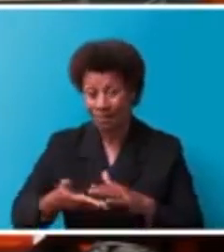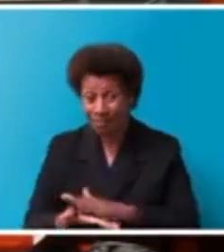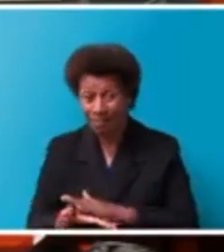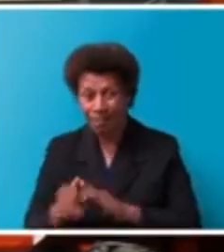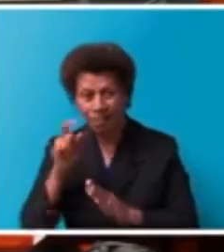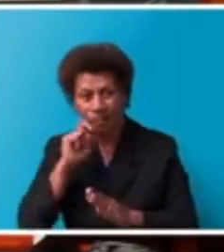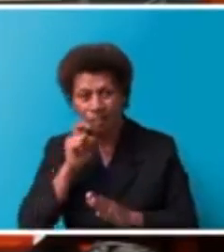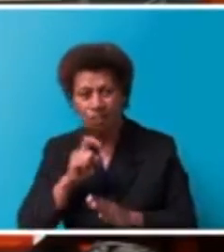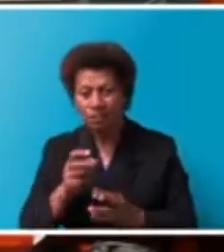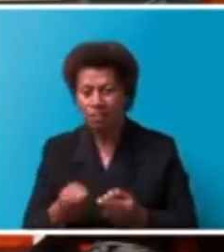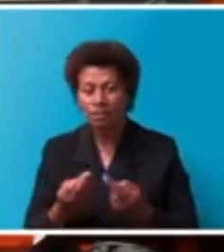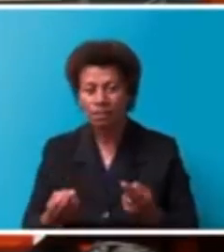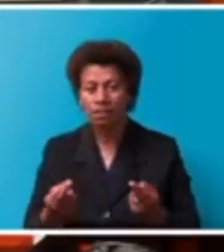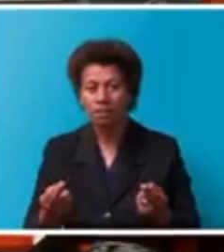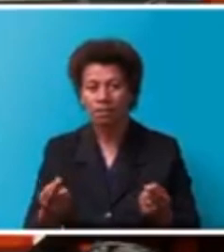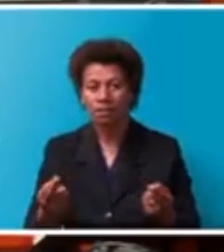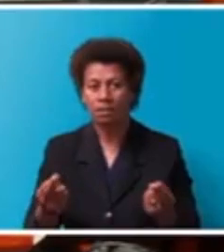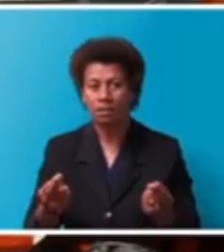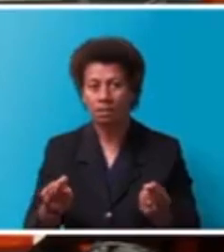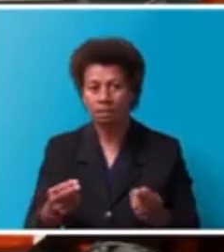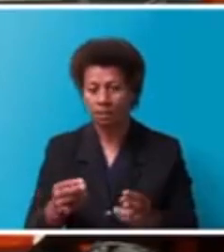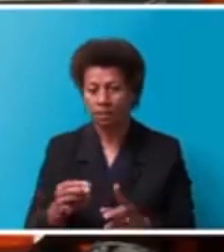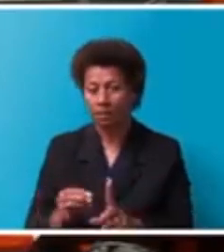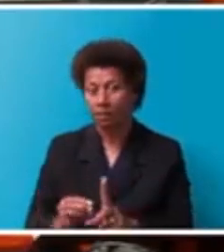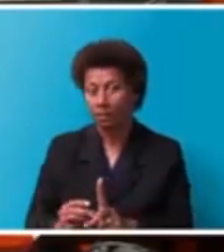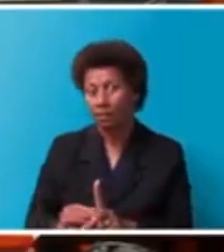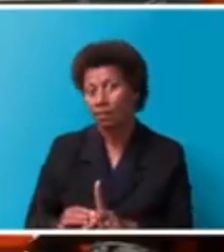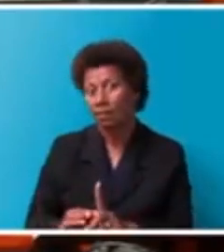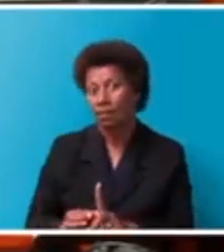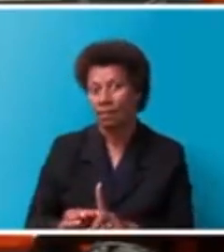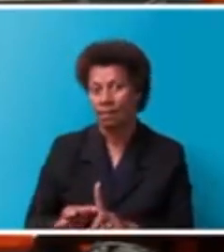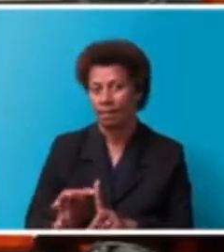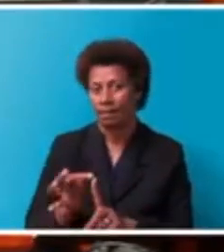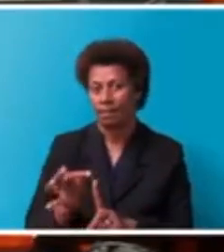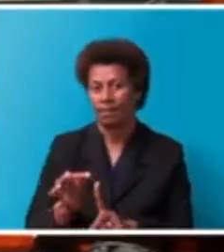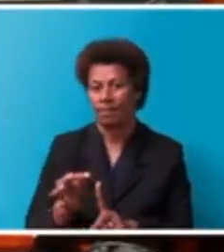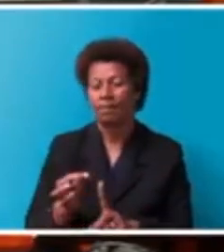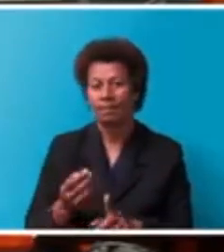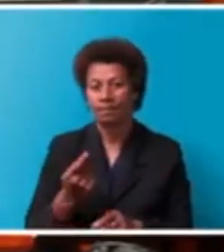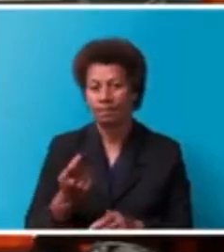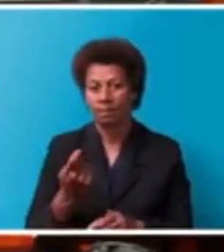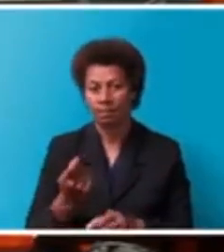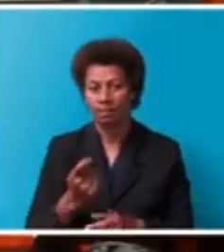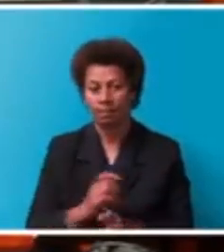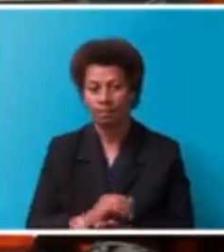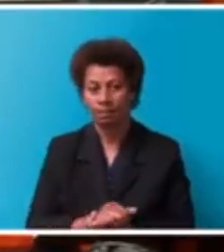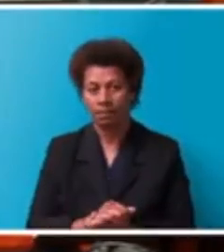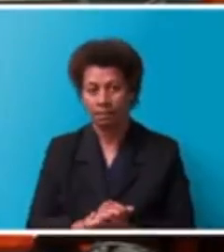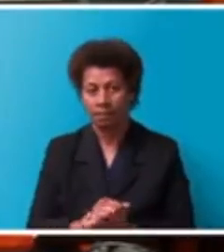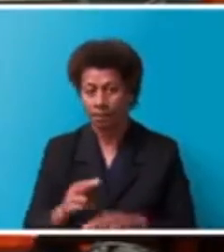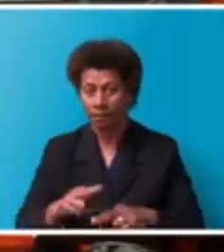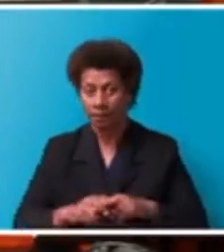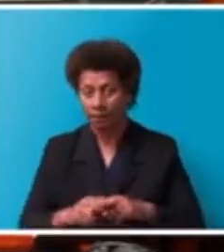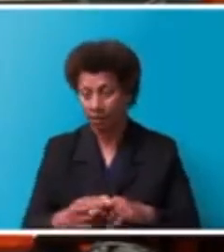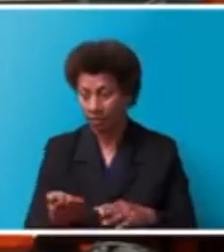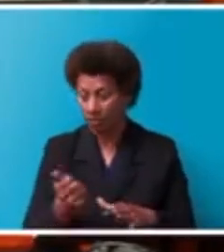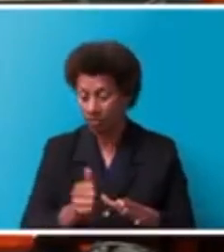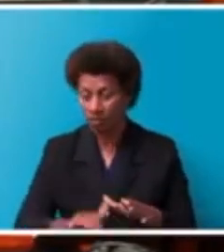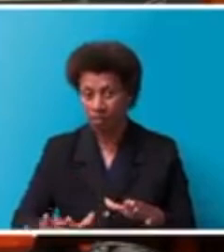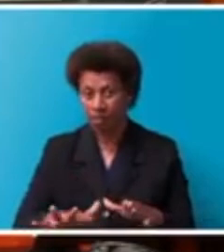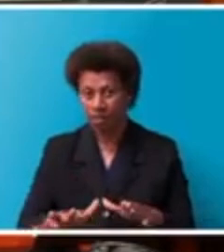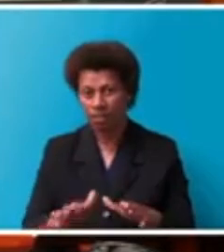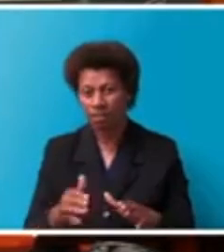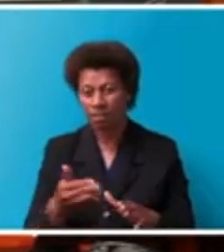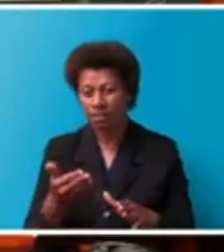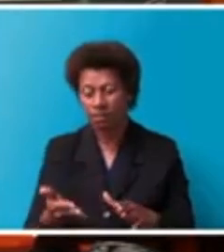Groundwater resources law will be developed soon. Mr. Speaker, Fiji's groundwater reserves, or